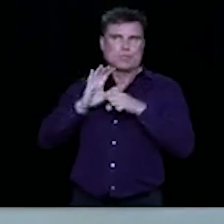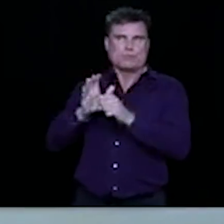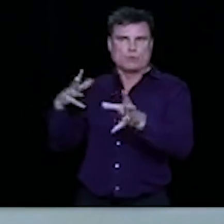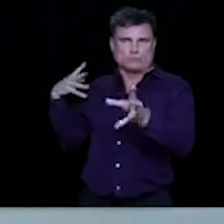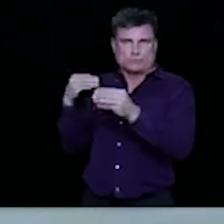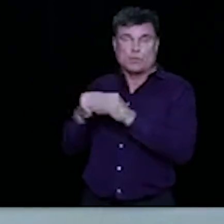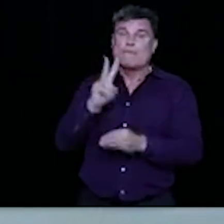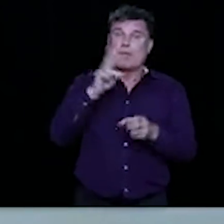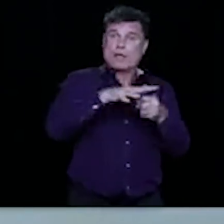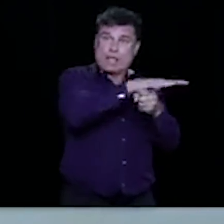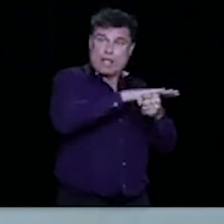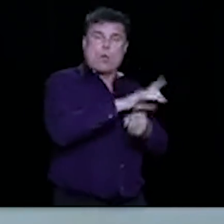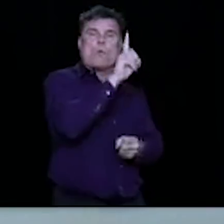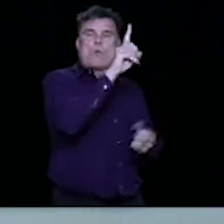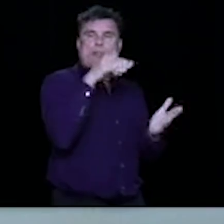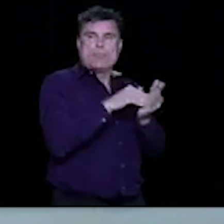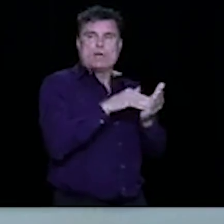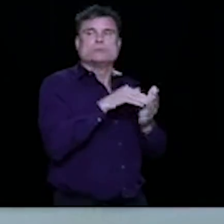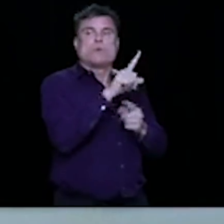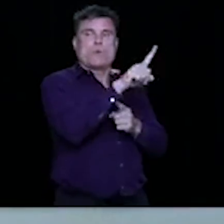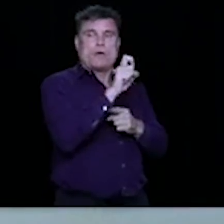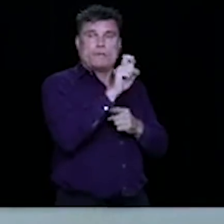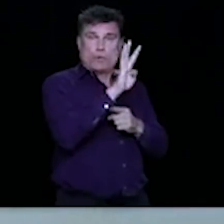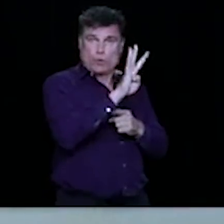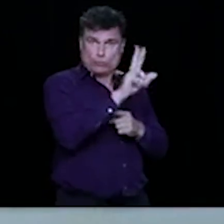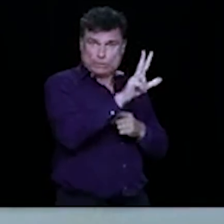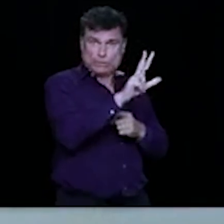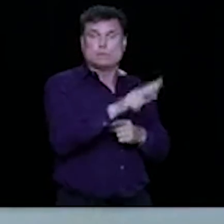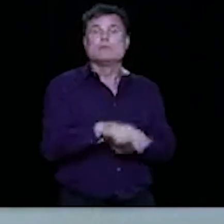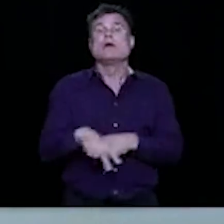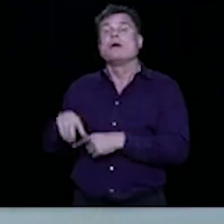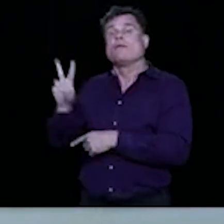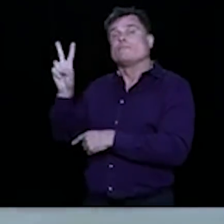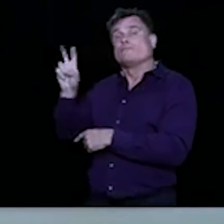includes 1,143 people in Vancouver Coastal Health,